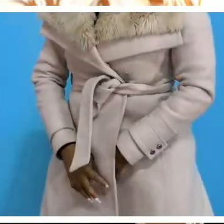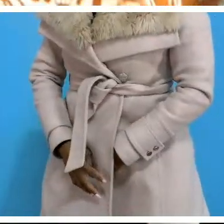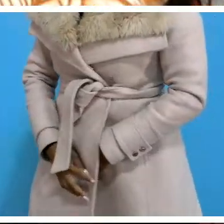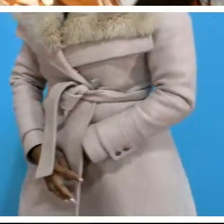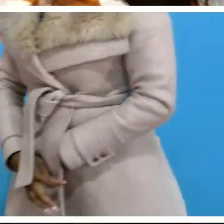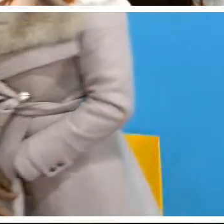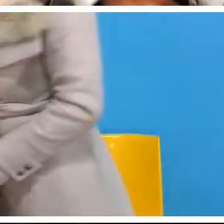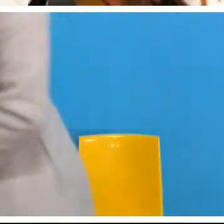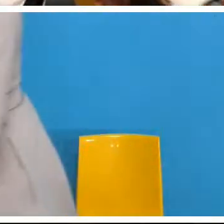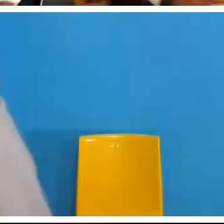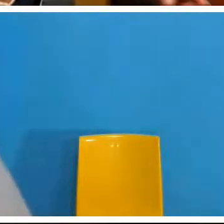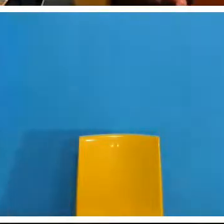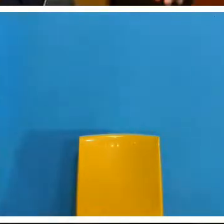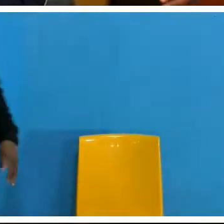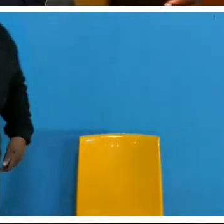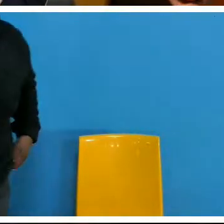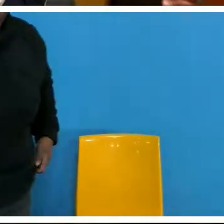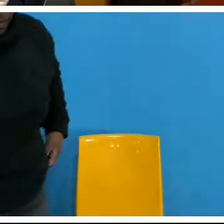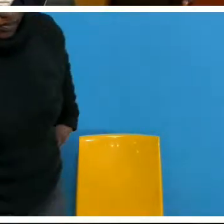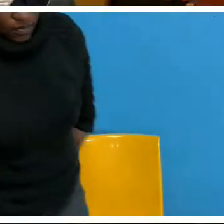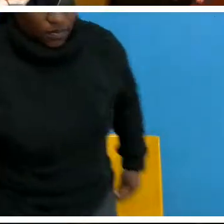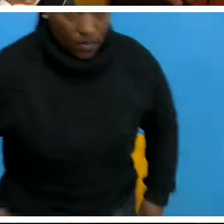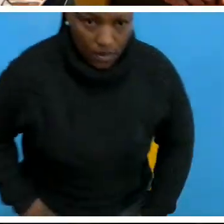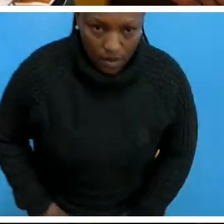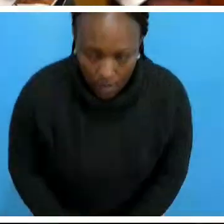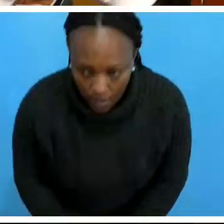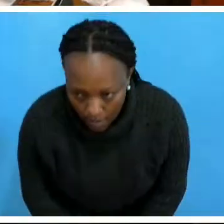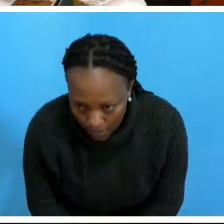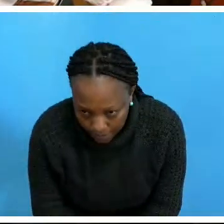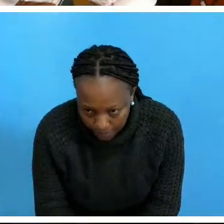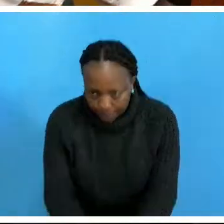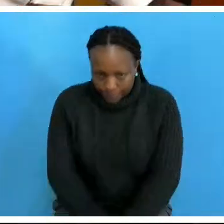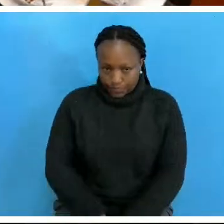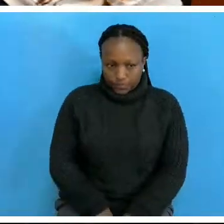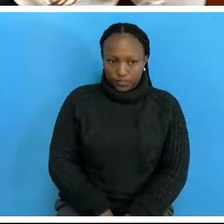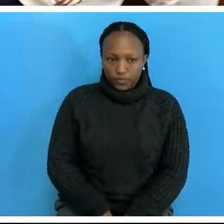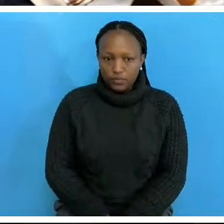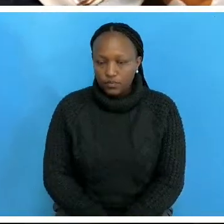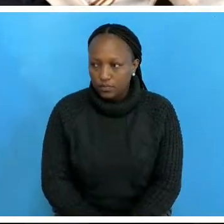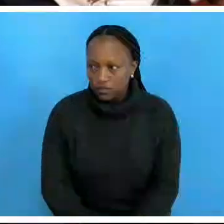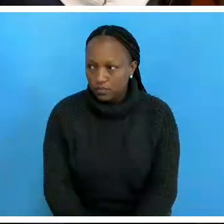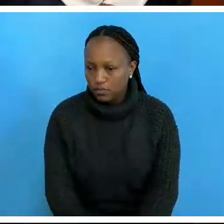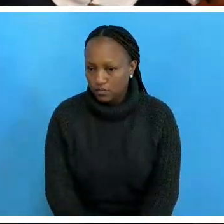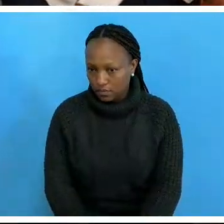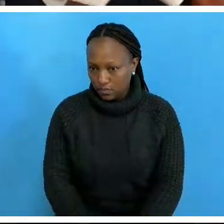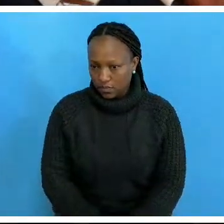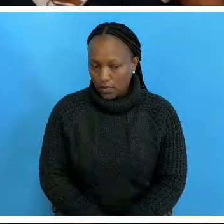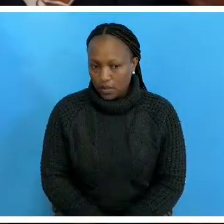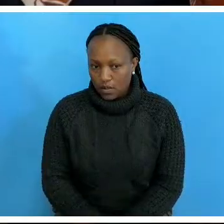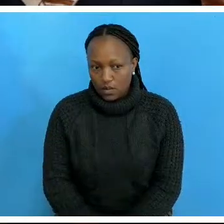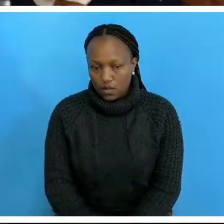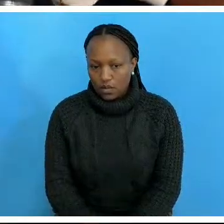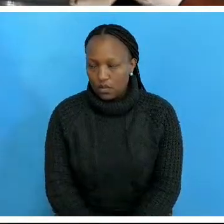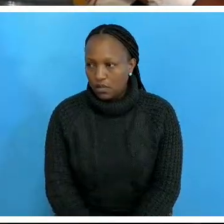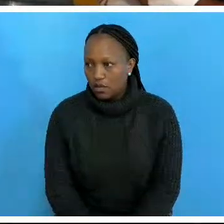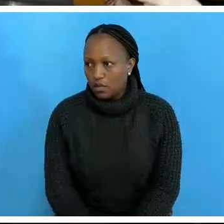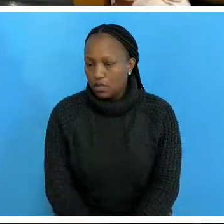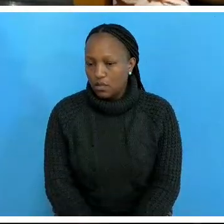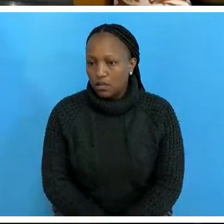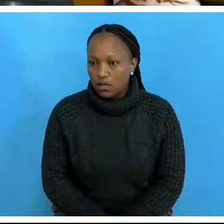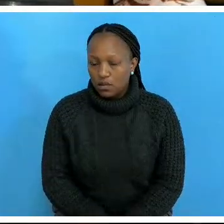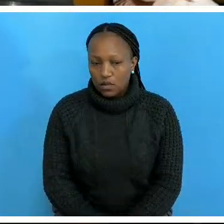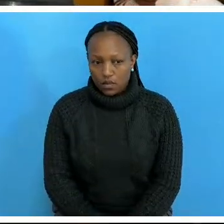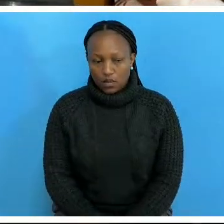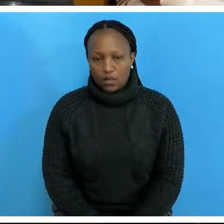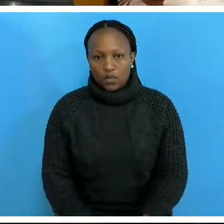En maak kontak met die departement se mense om as jy direk met hulle wil gesels. Hulle is hierso vandag, hoor. Thank you very much. So I'm just going to